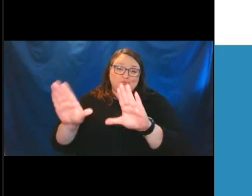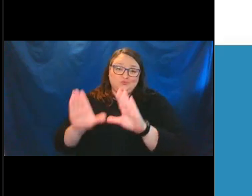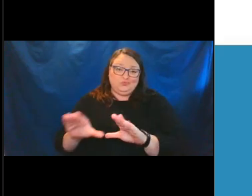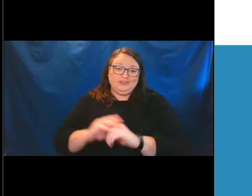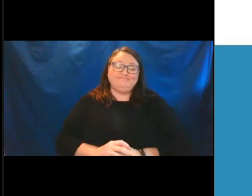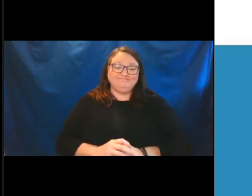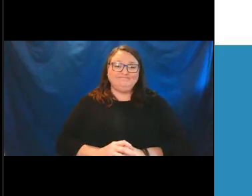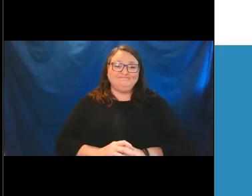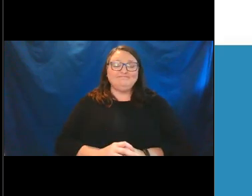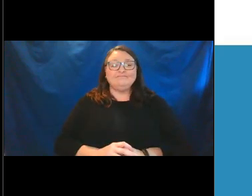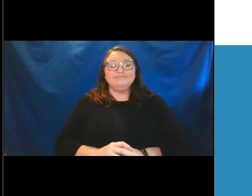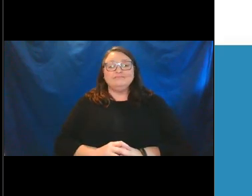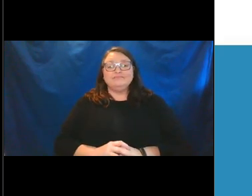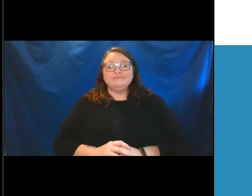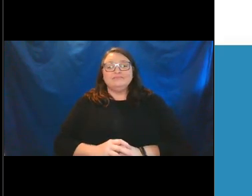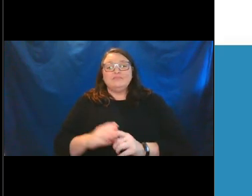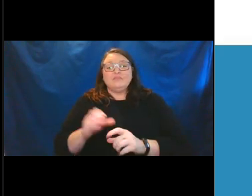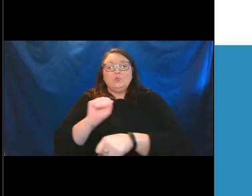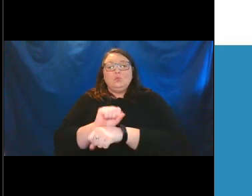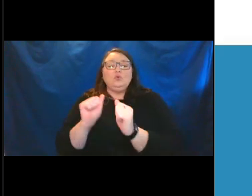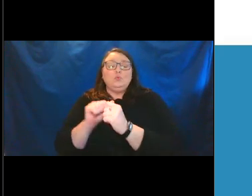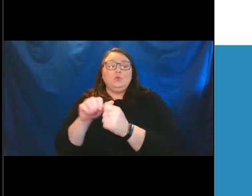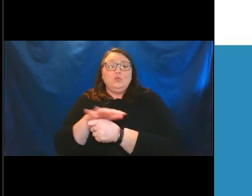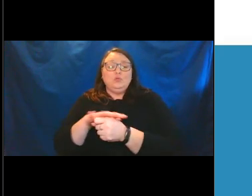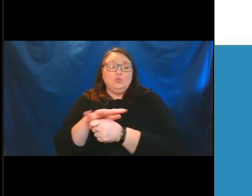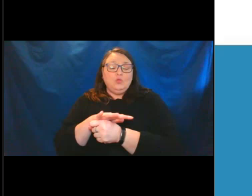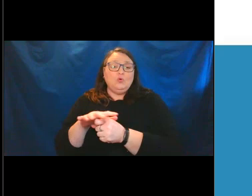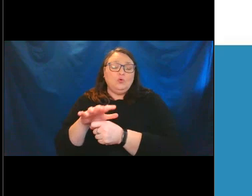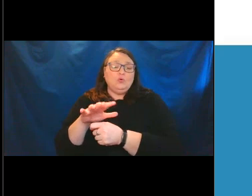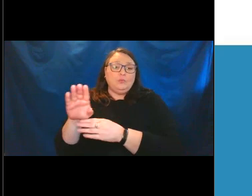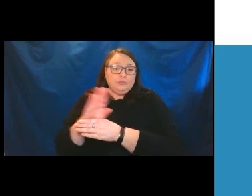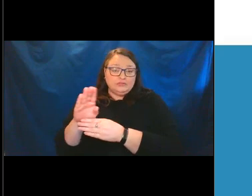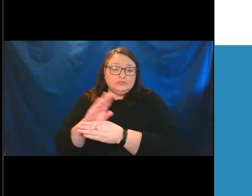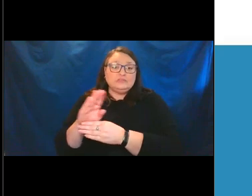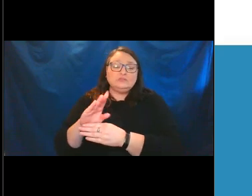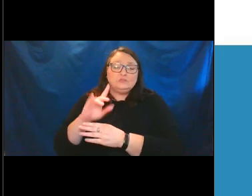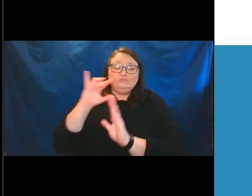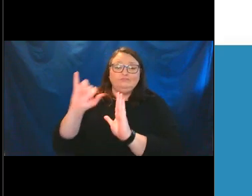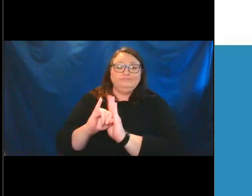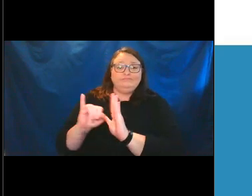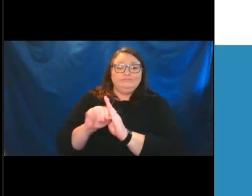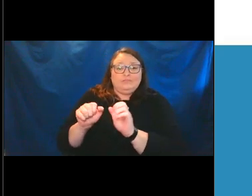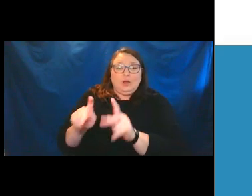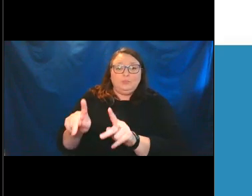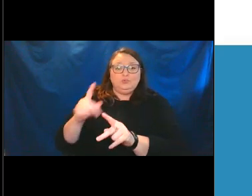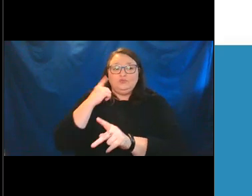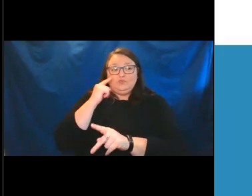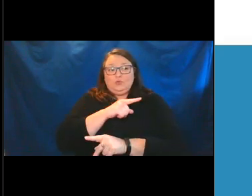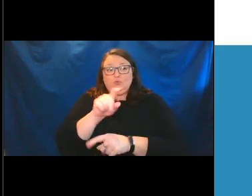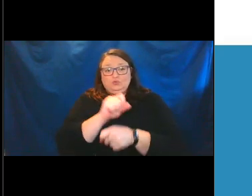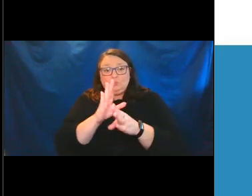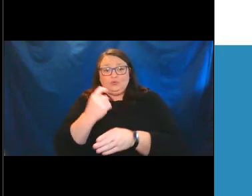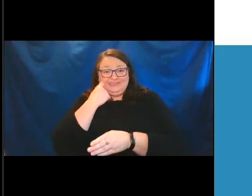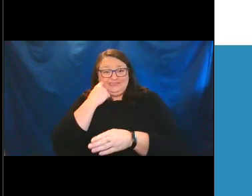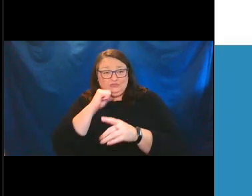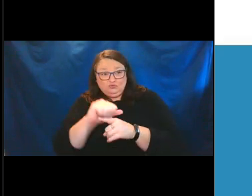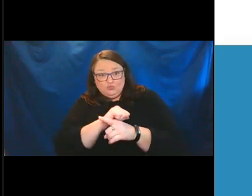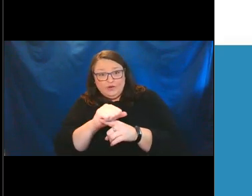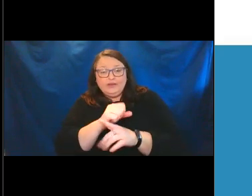And then we will work with local employers to identify opportunities for newly trained workers to be placed in